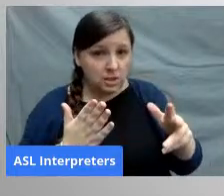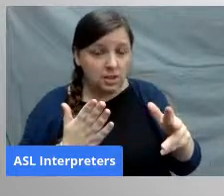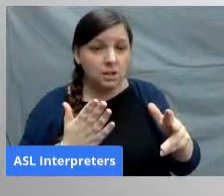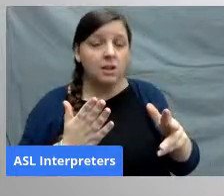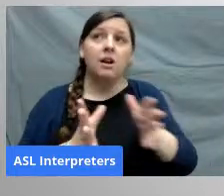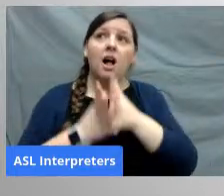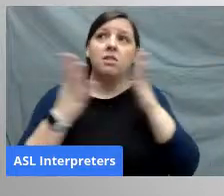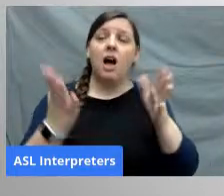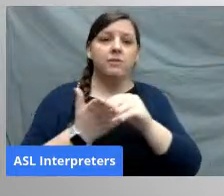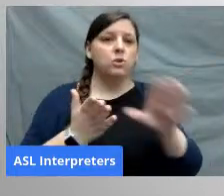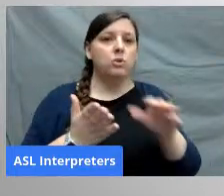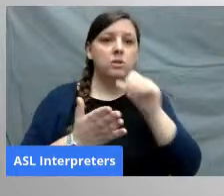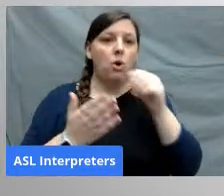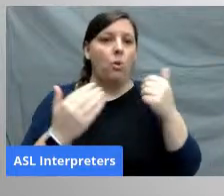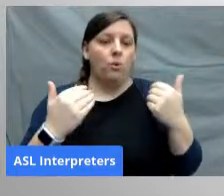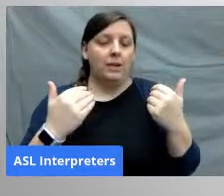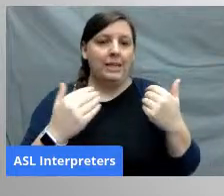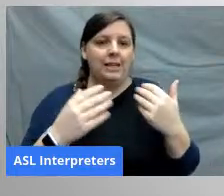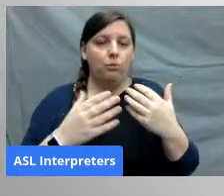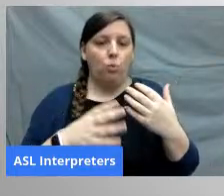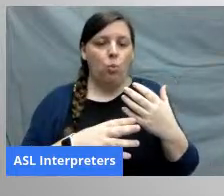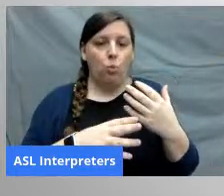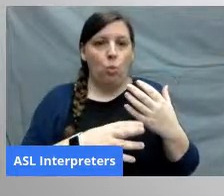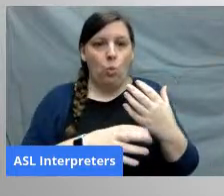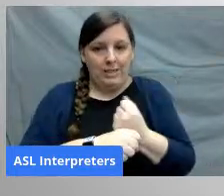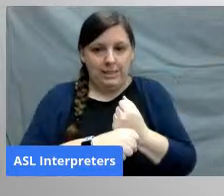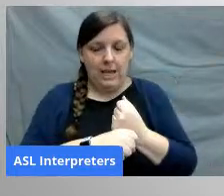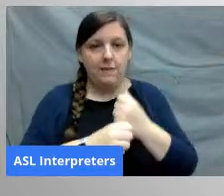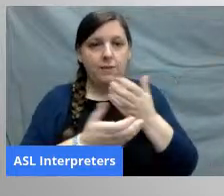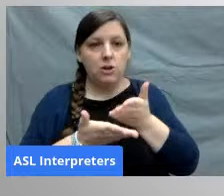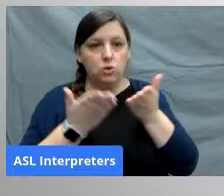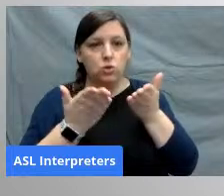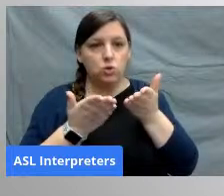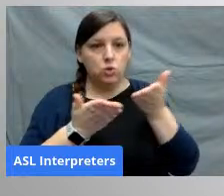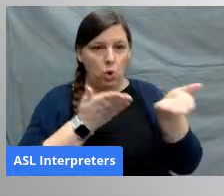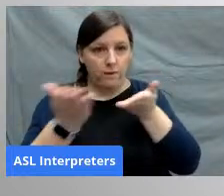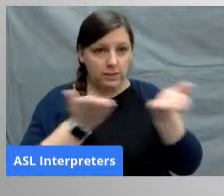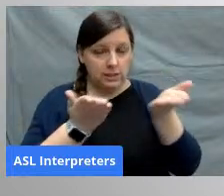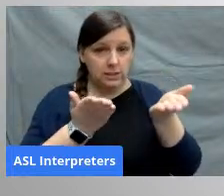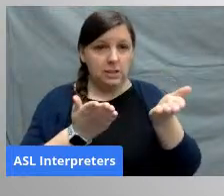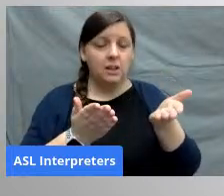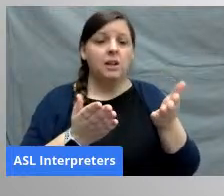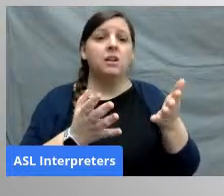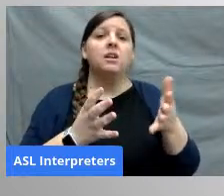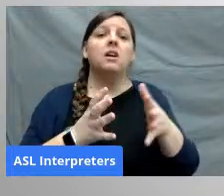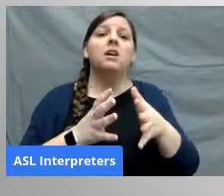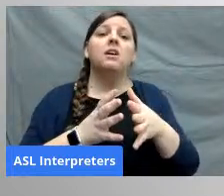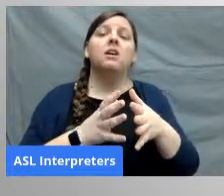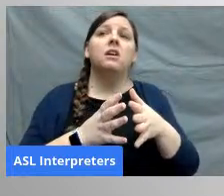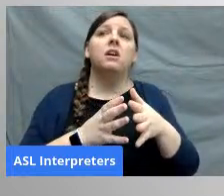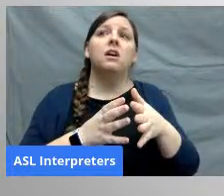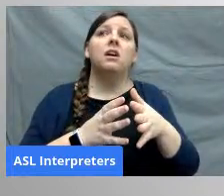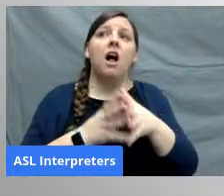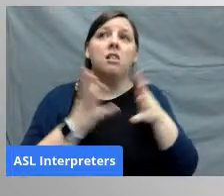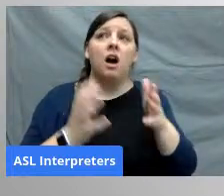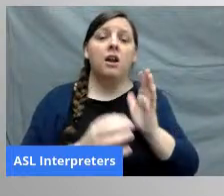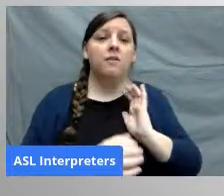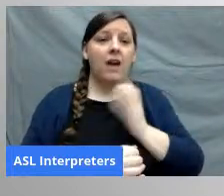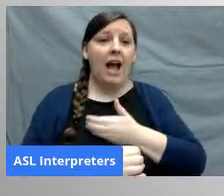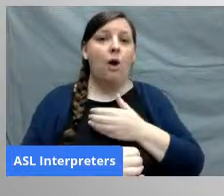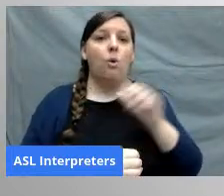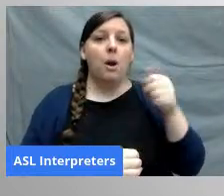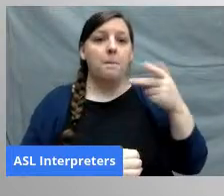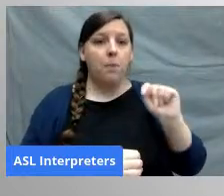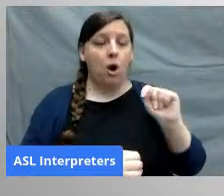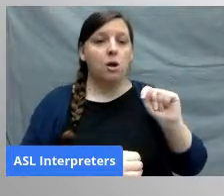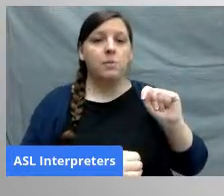services, but not all of them, but a lot of our like apartment complexes and things like that have community centers, oftentimes